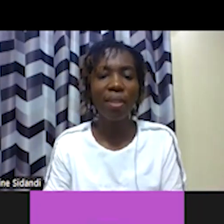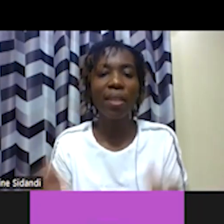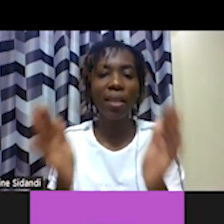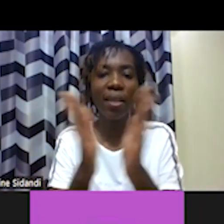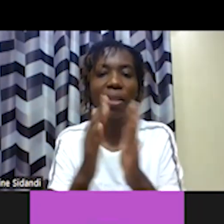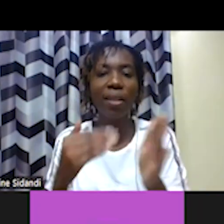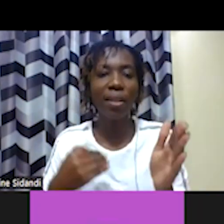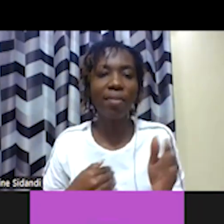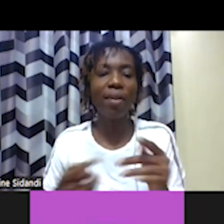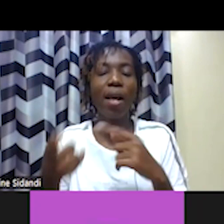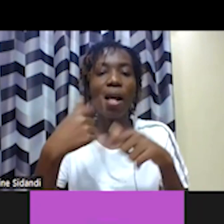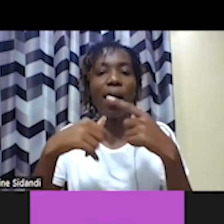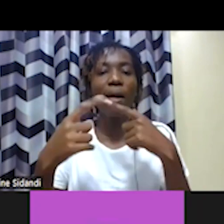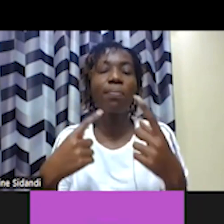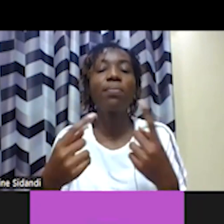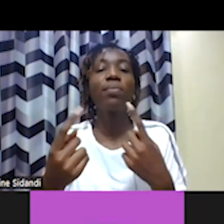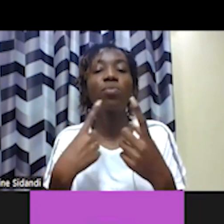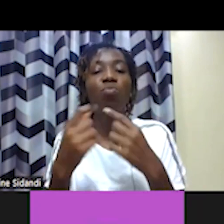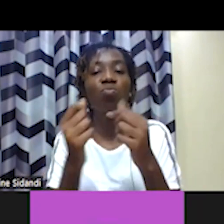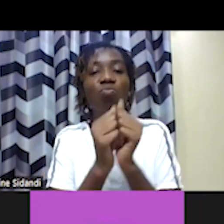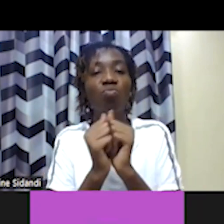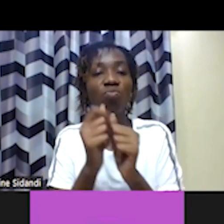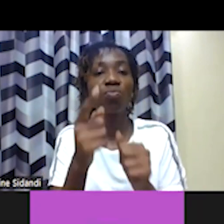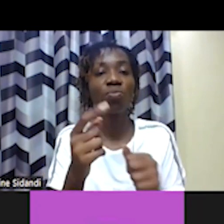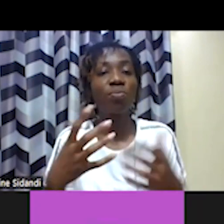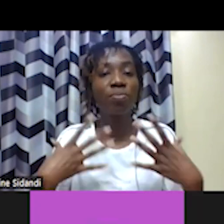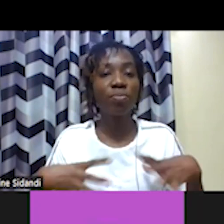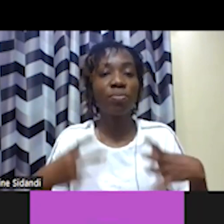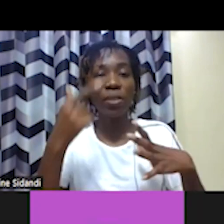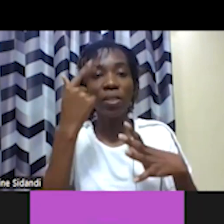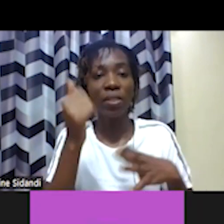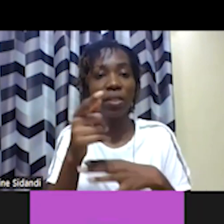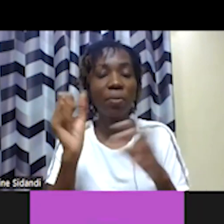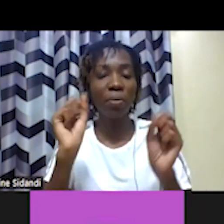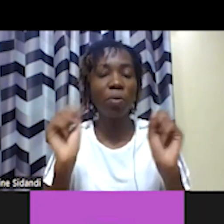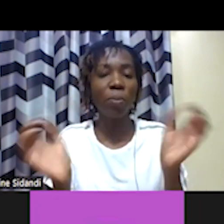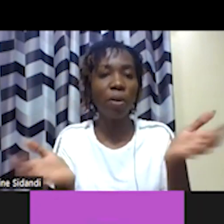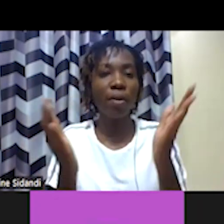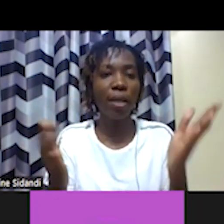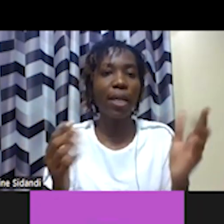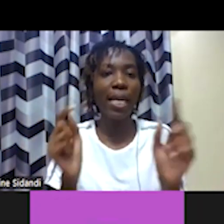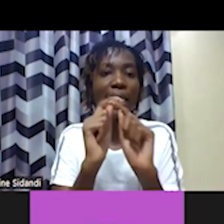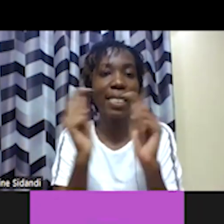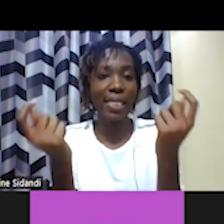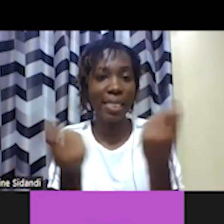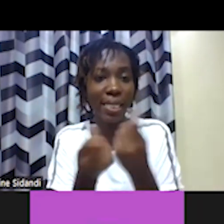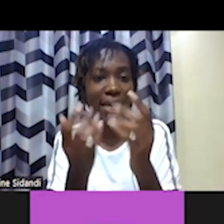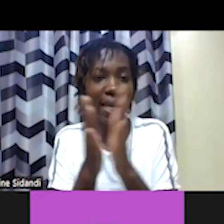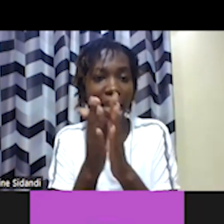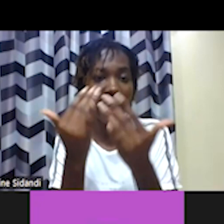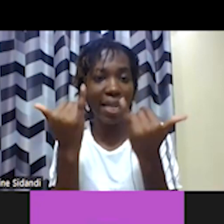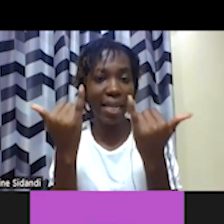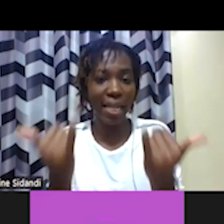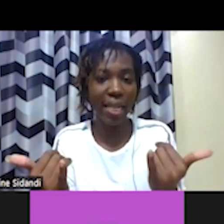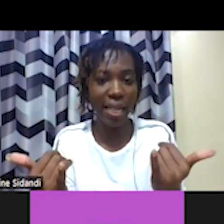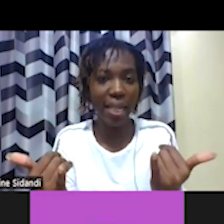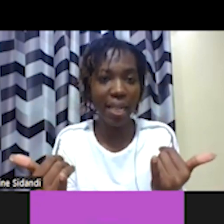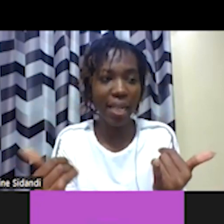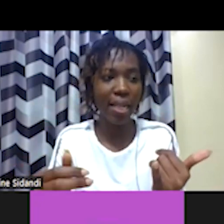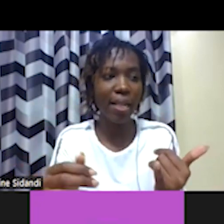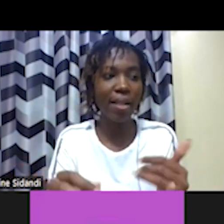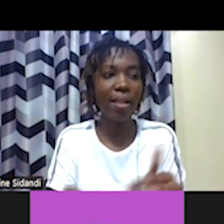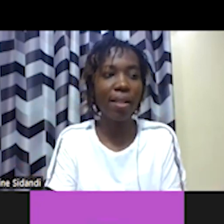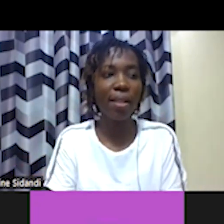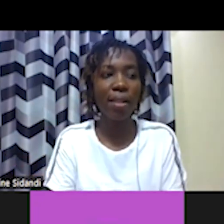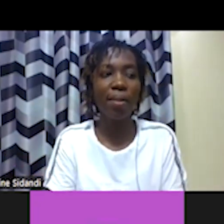come and speak to you guys. She's quite inspirational. She can come and motivate your teams. She's currently toning